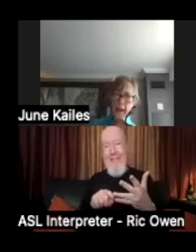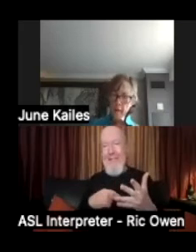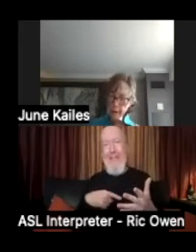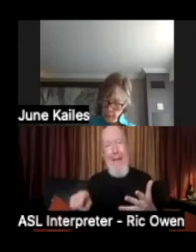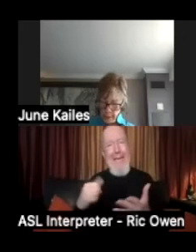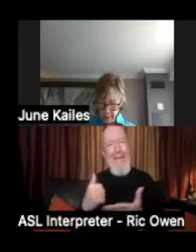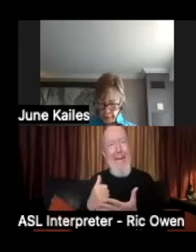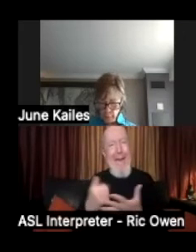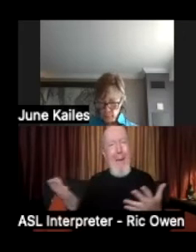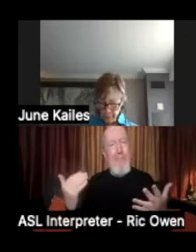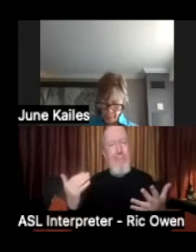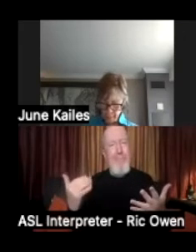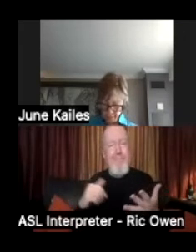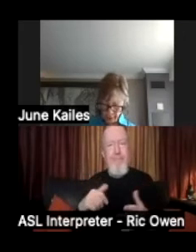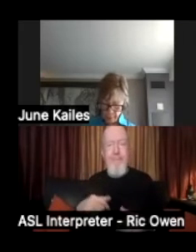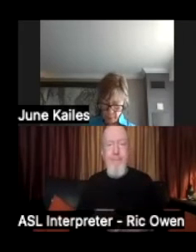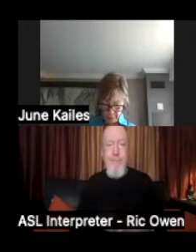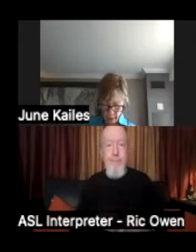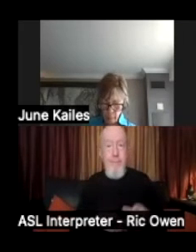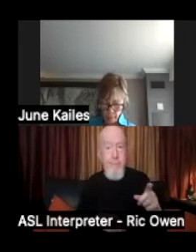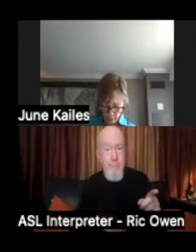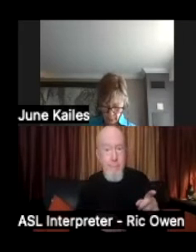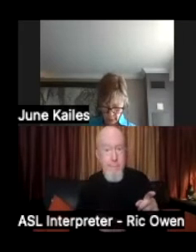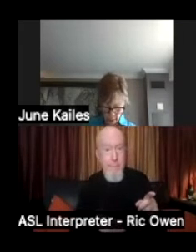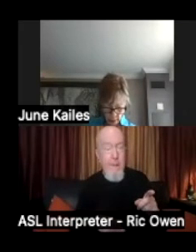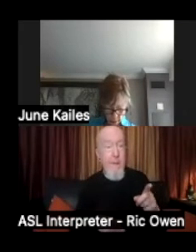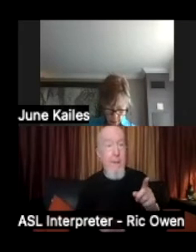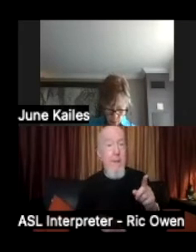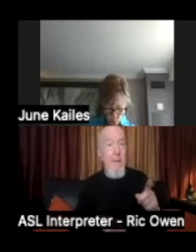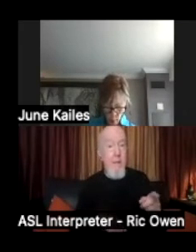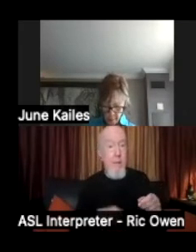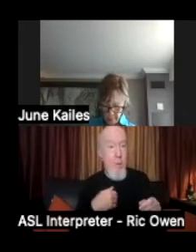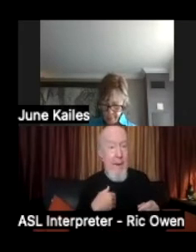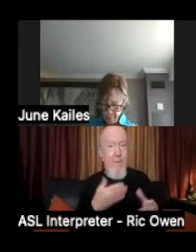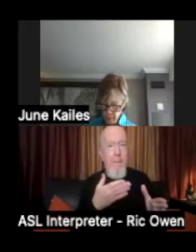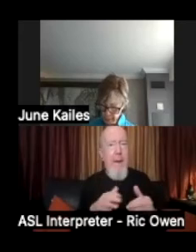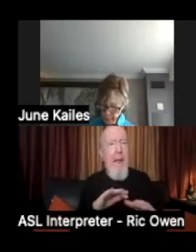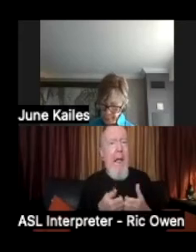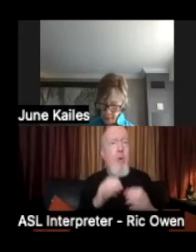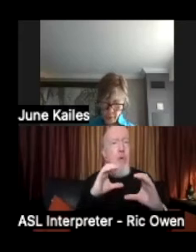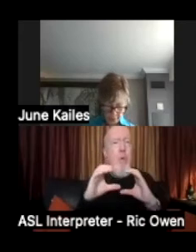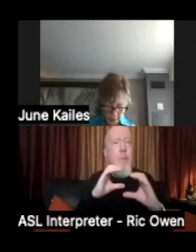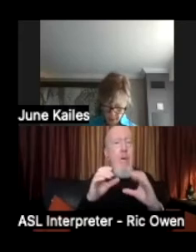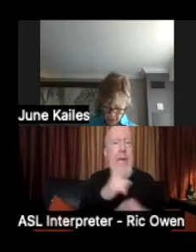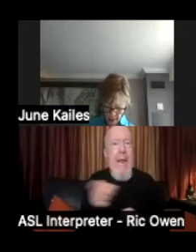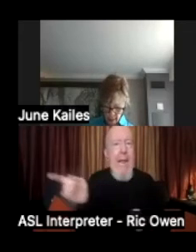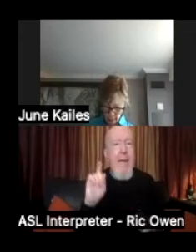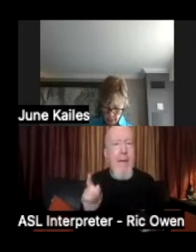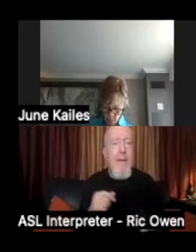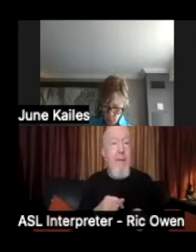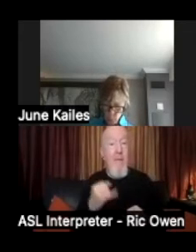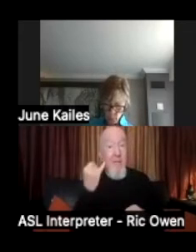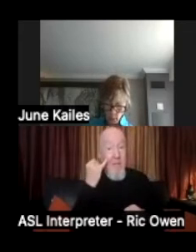Do they have a communication plan, for example, with their helper list? What if the cell phone towers are